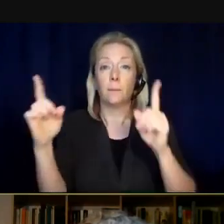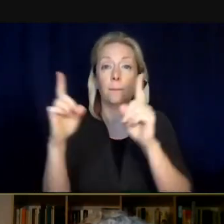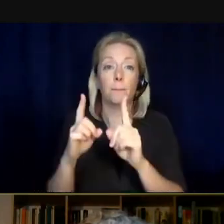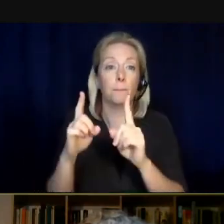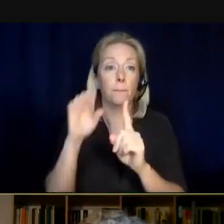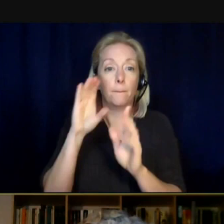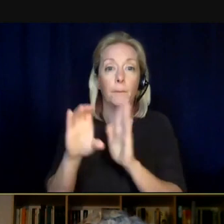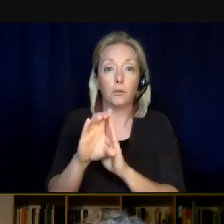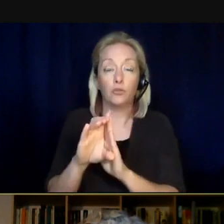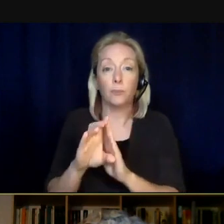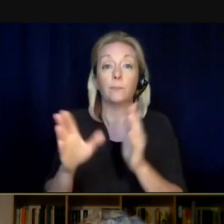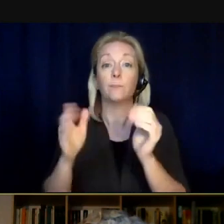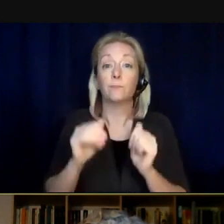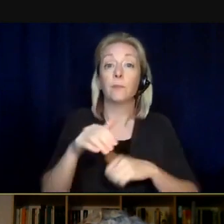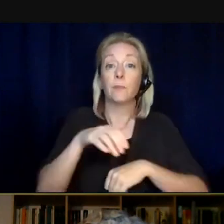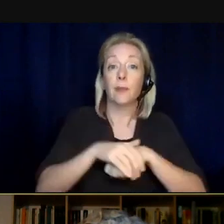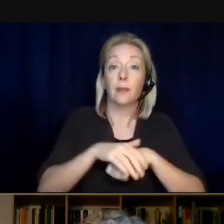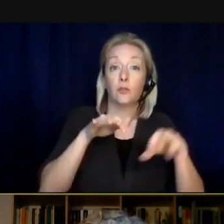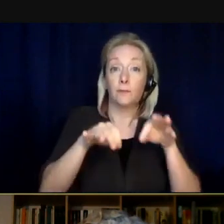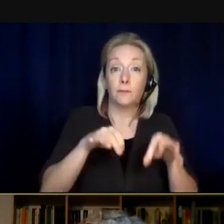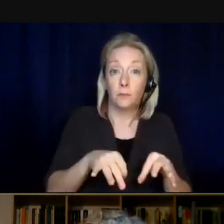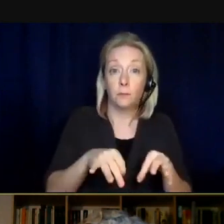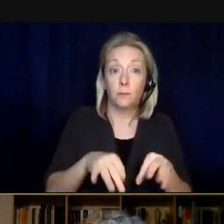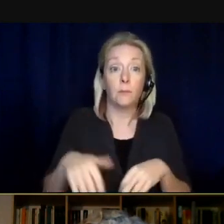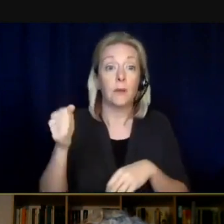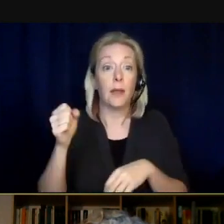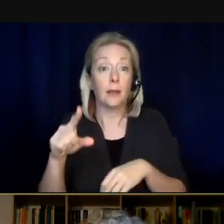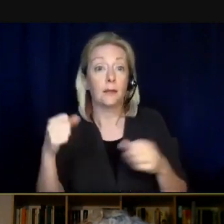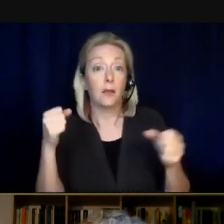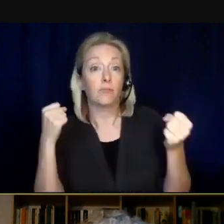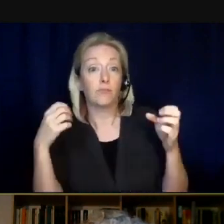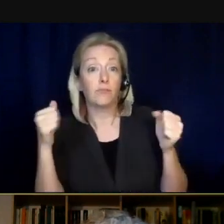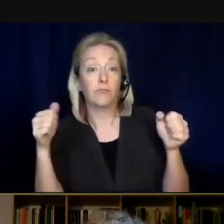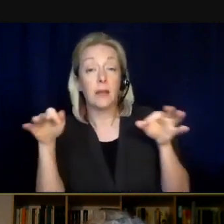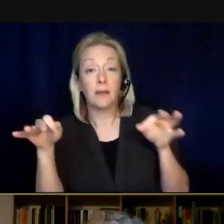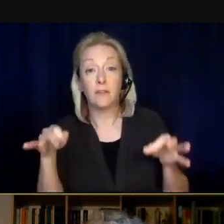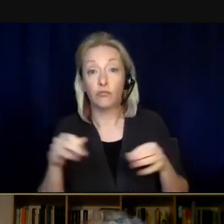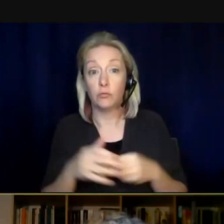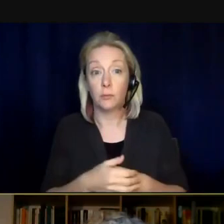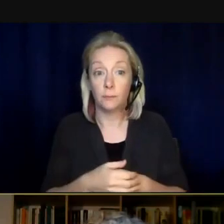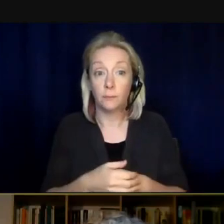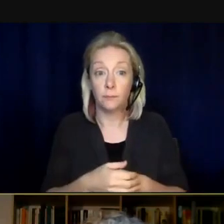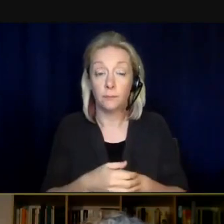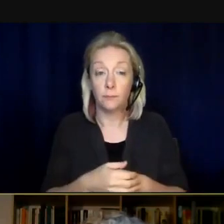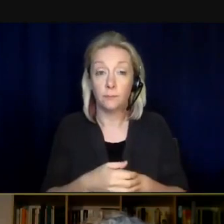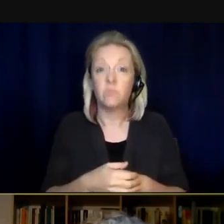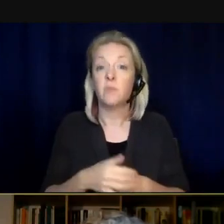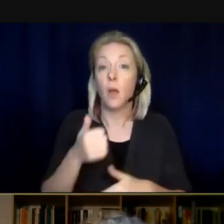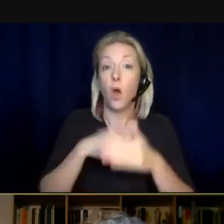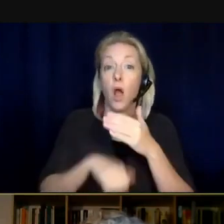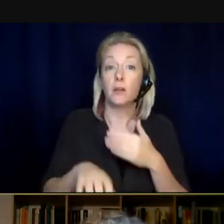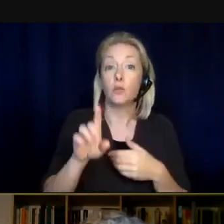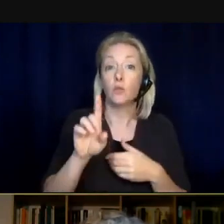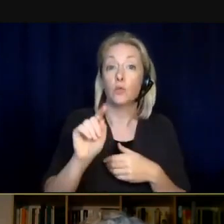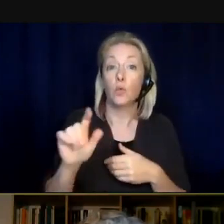definition, and an ASL definition. Now, in the dictionary, you can find